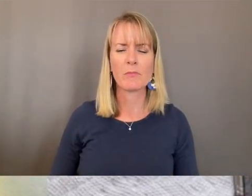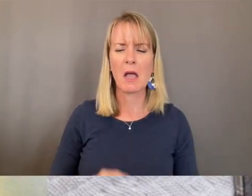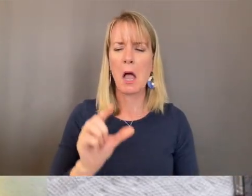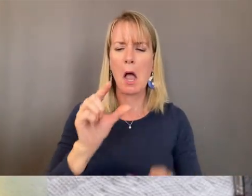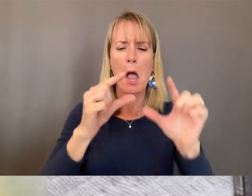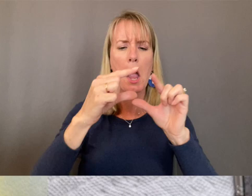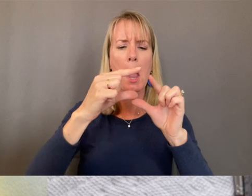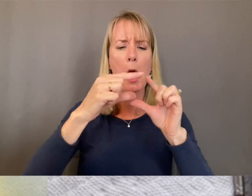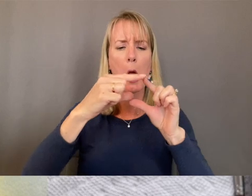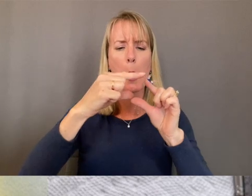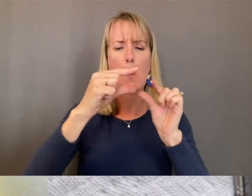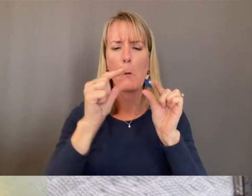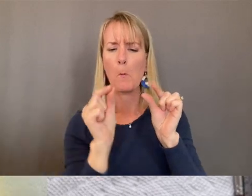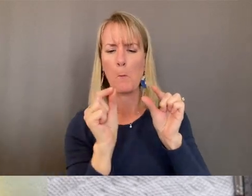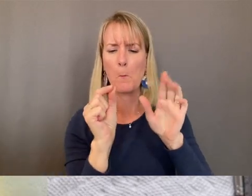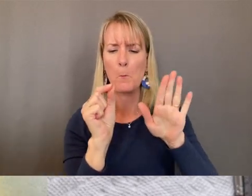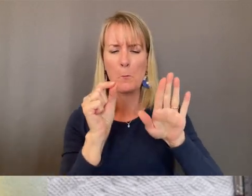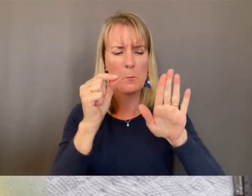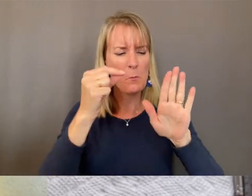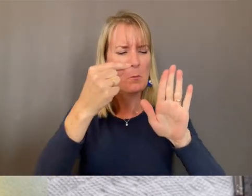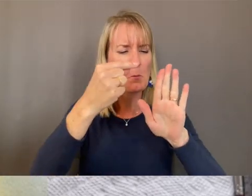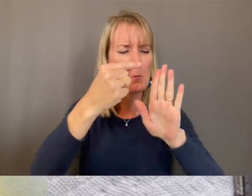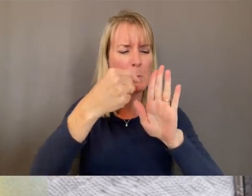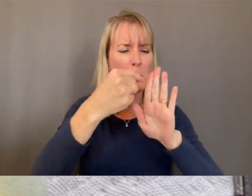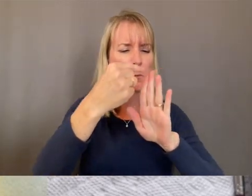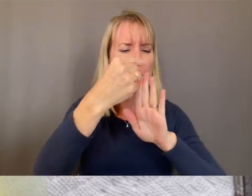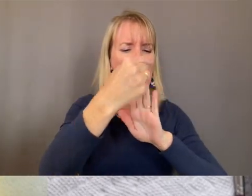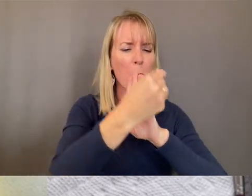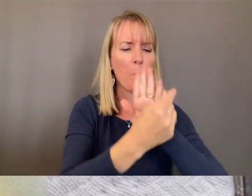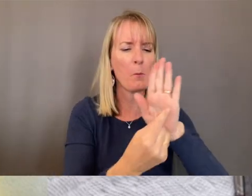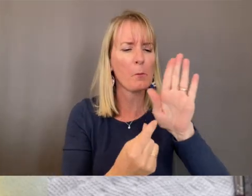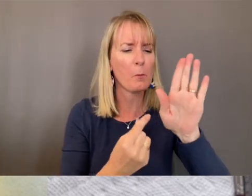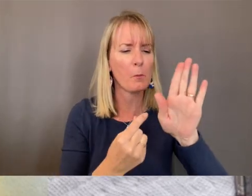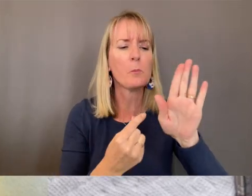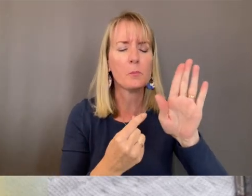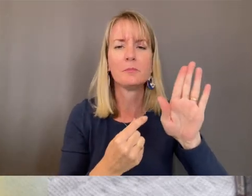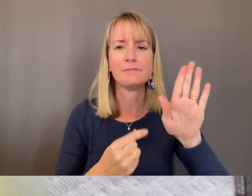With the very tip of my brush, I go in to get into the little detailed areas.